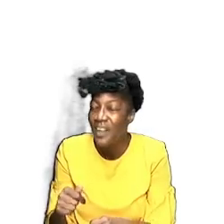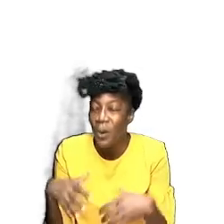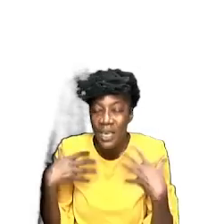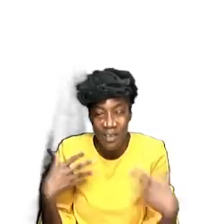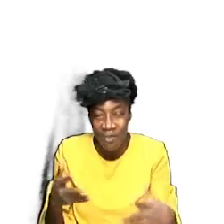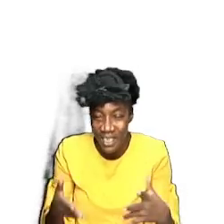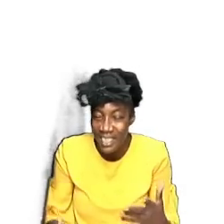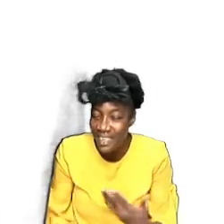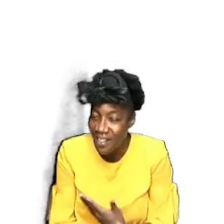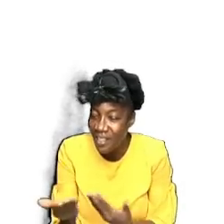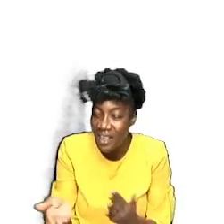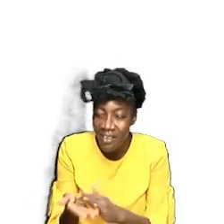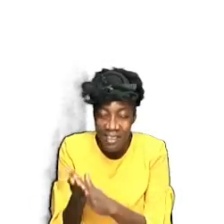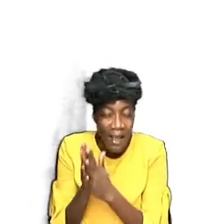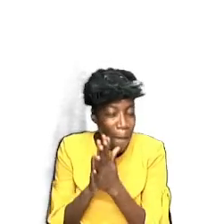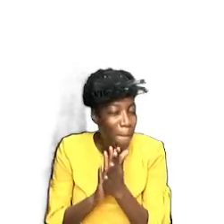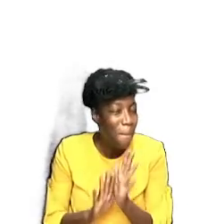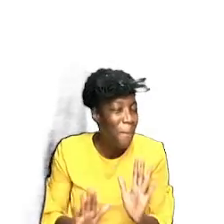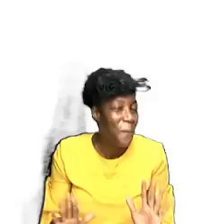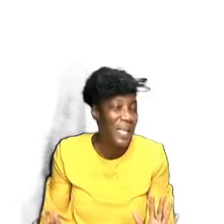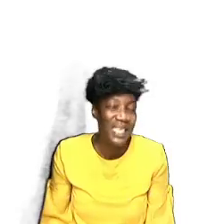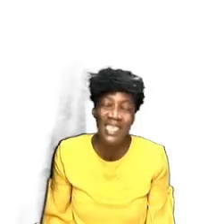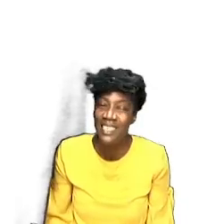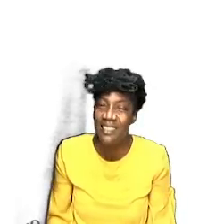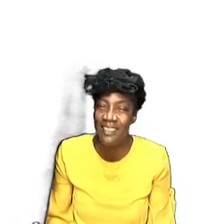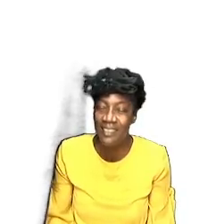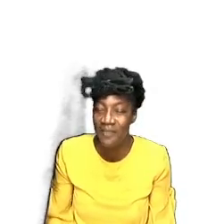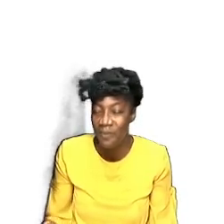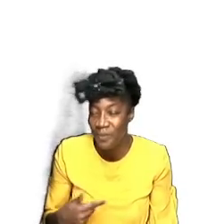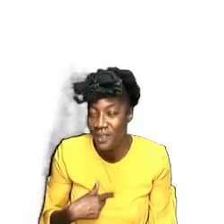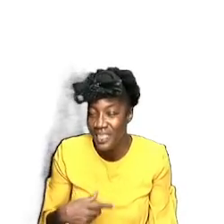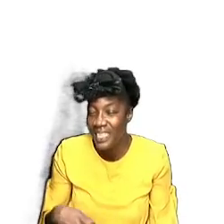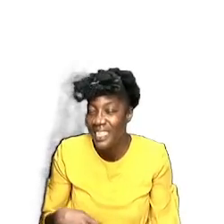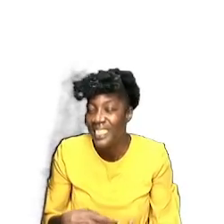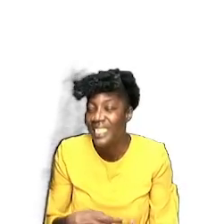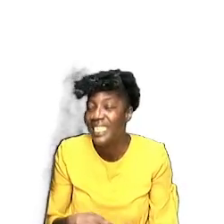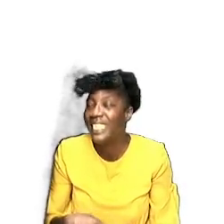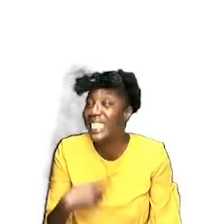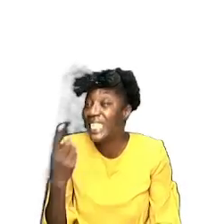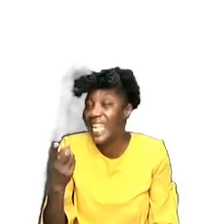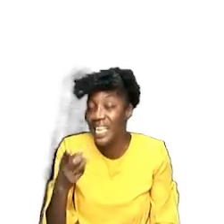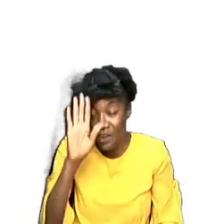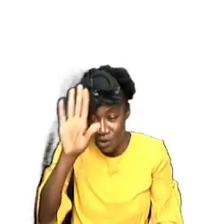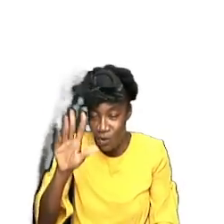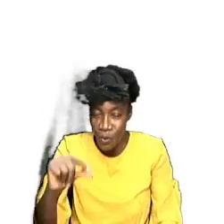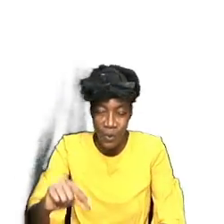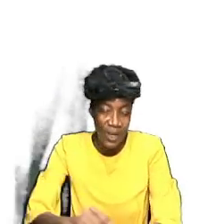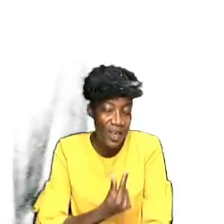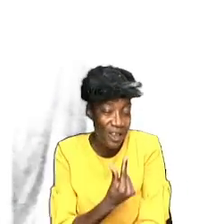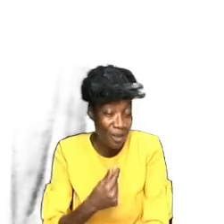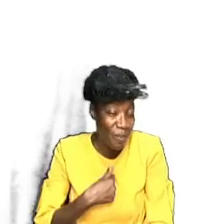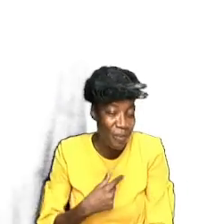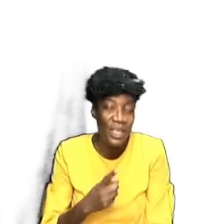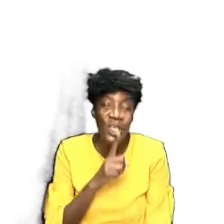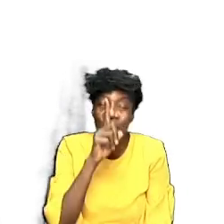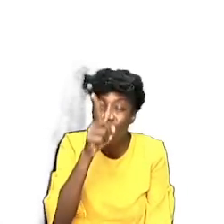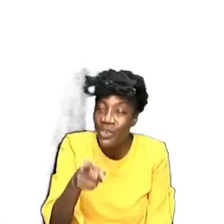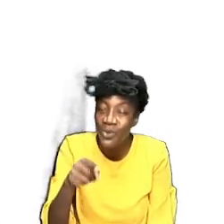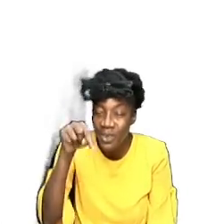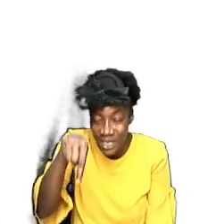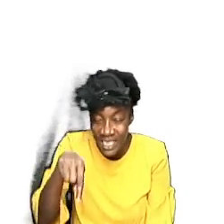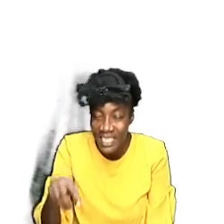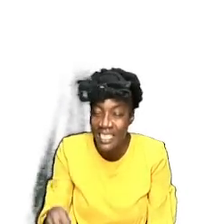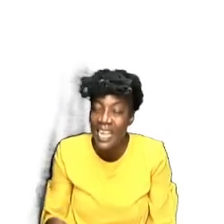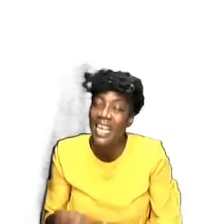is a peace. There's a peace for me to declare the gospel to you because I'm 100% sure that this is going to give